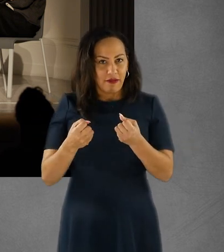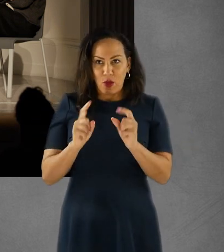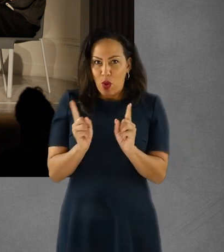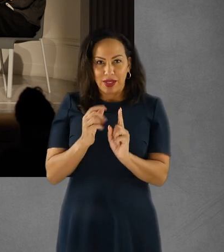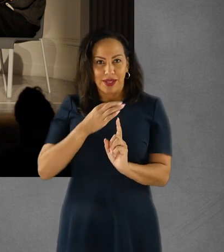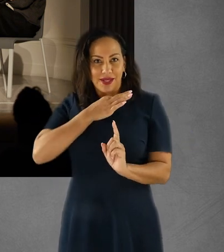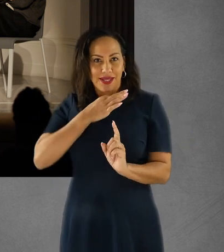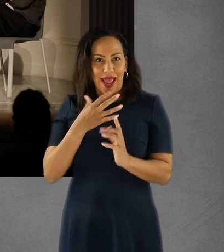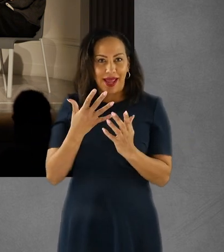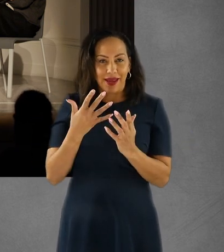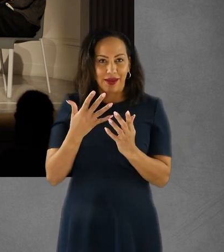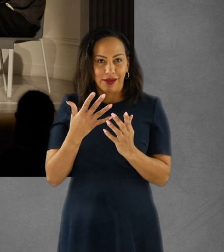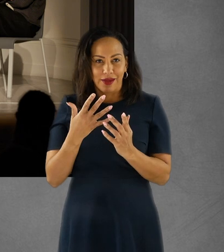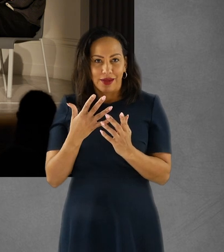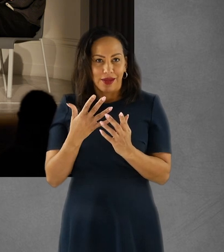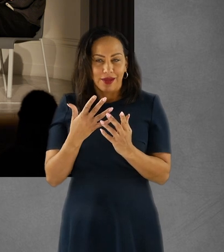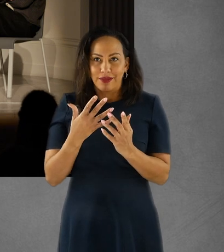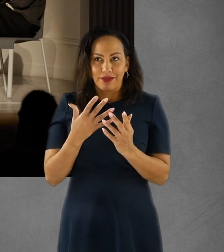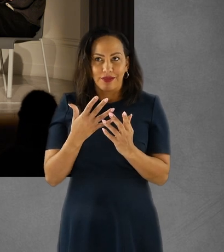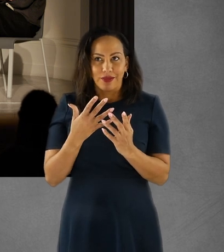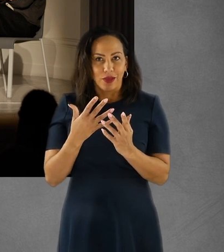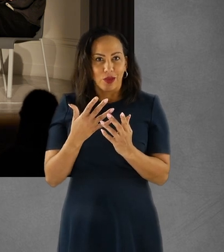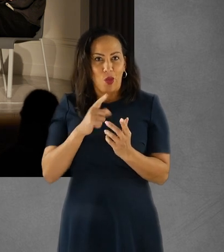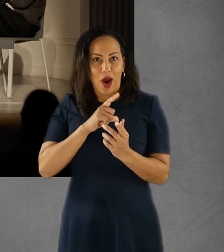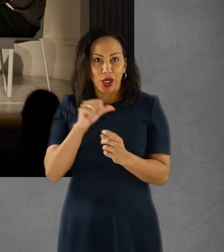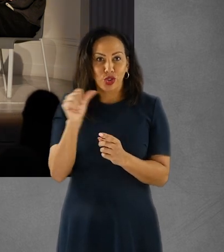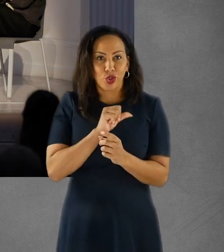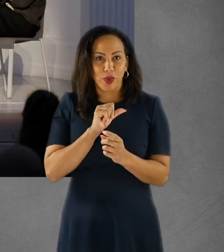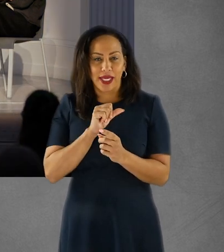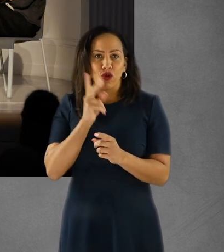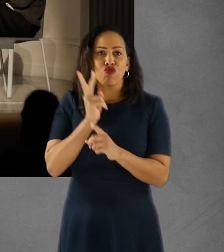with this kind of non-verbal or perhaps like